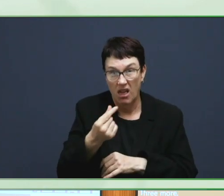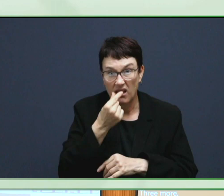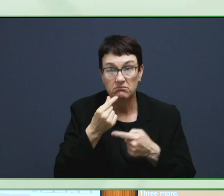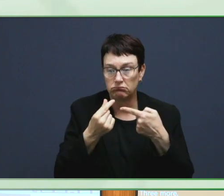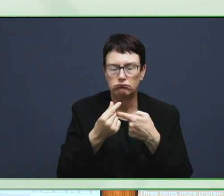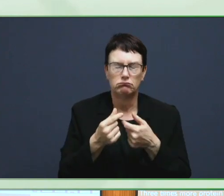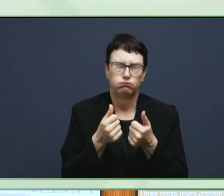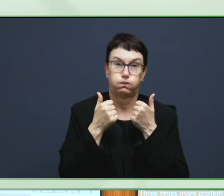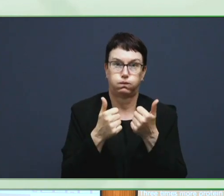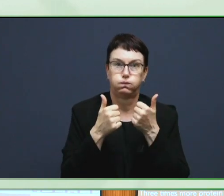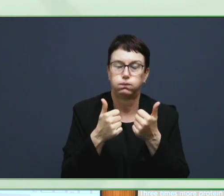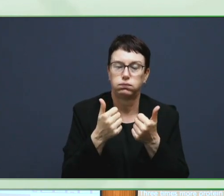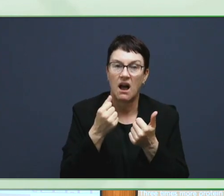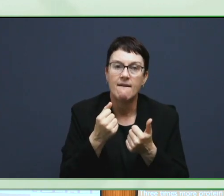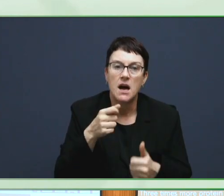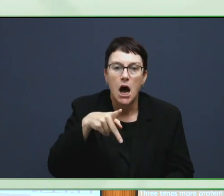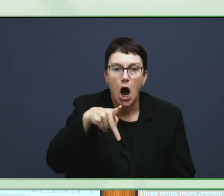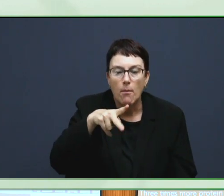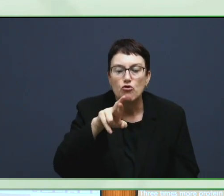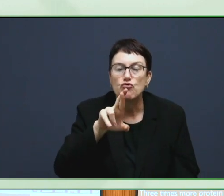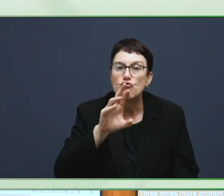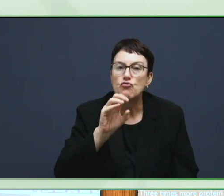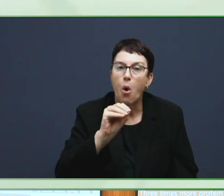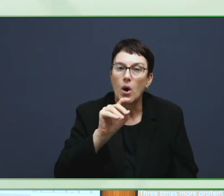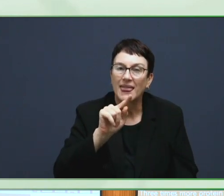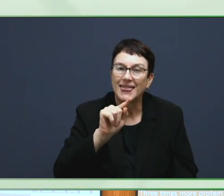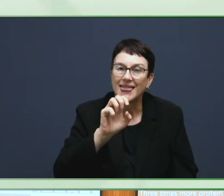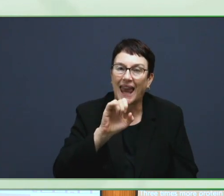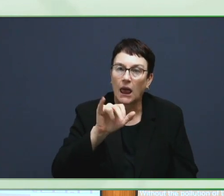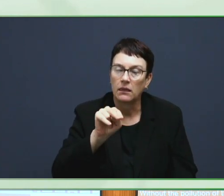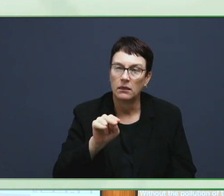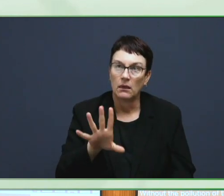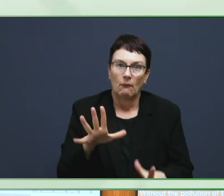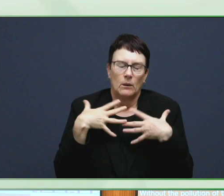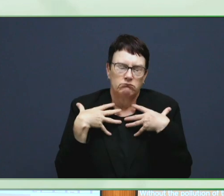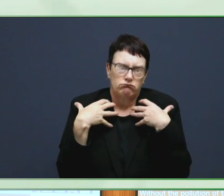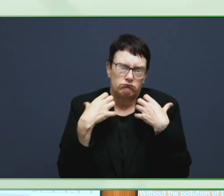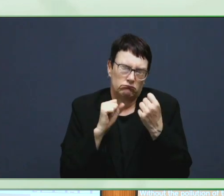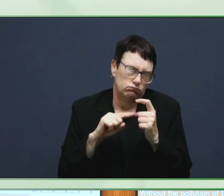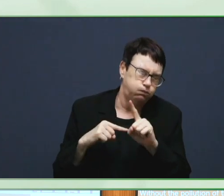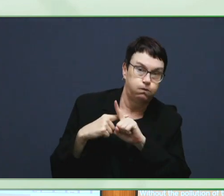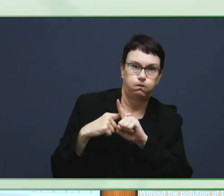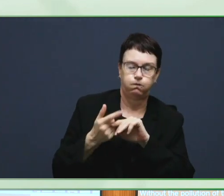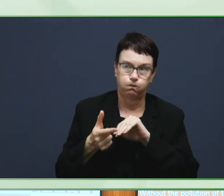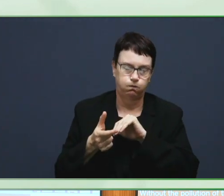the pollution of the meat, healthy and tastes good.